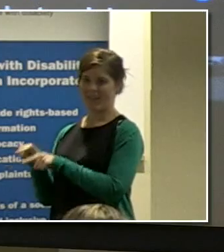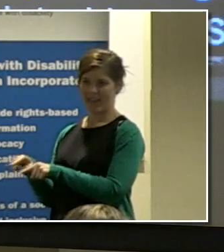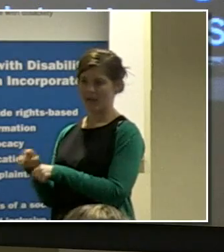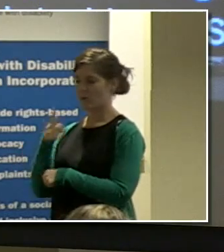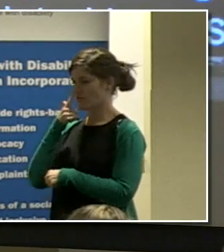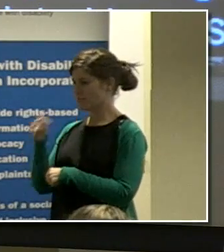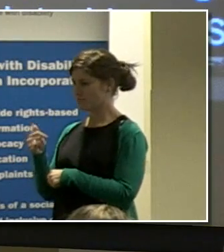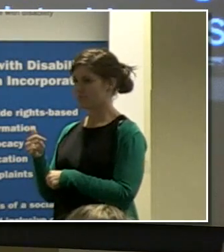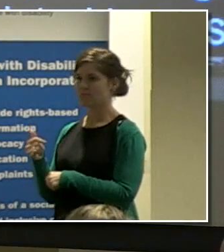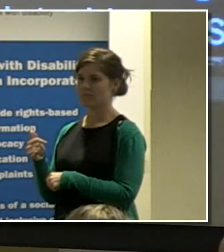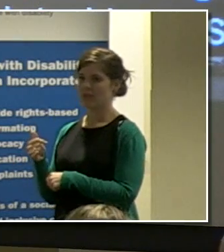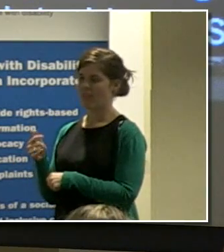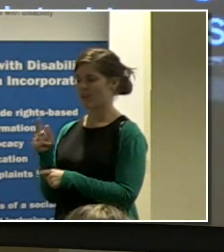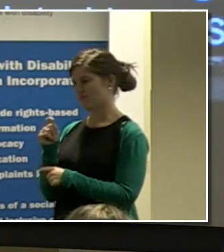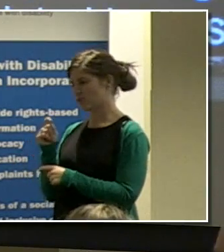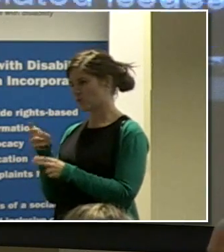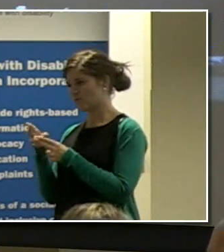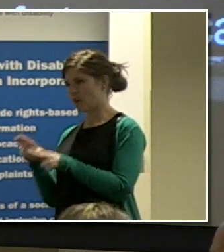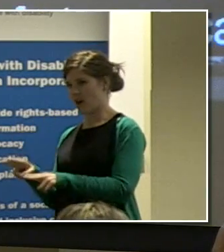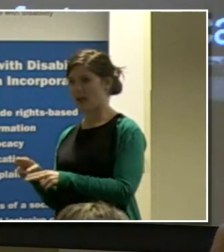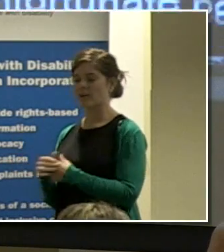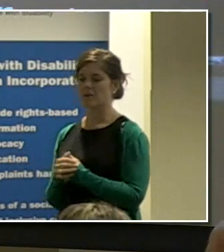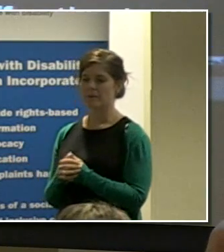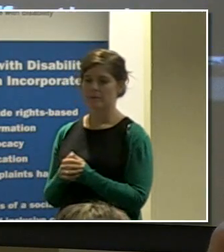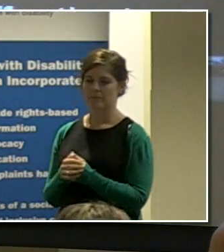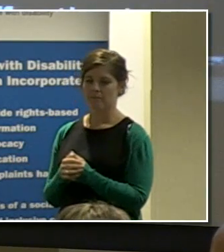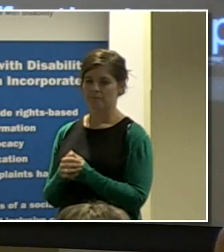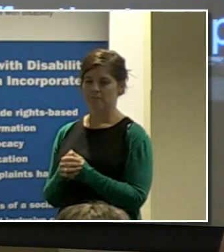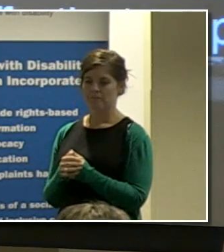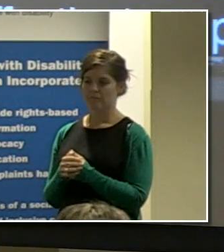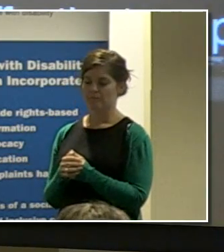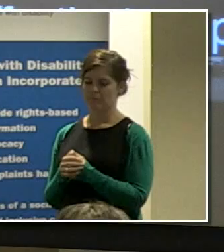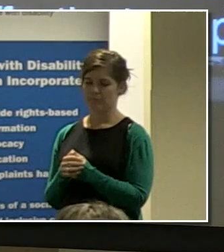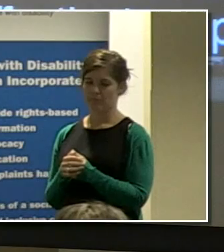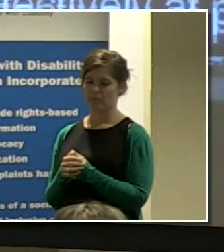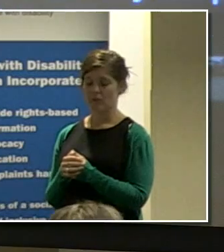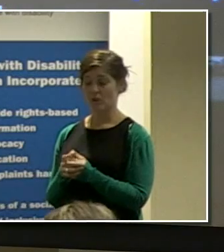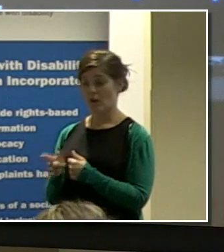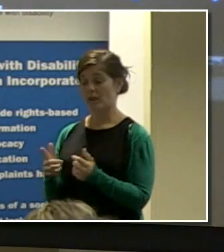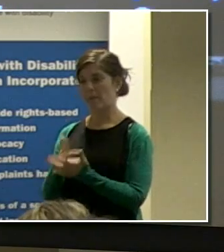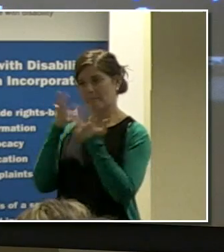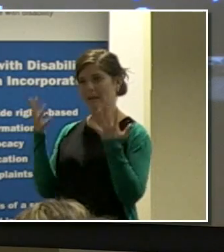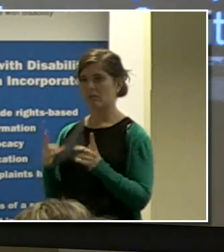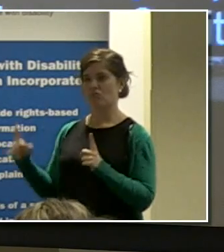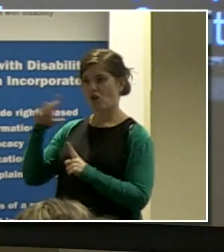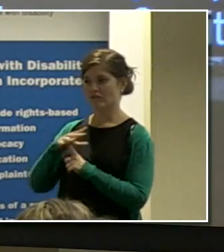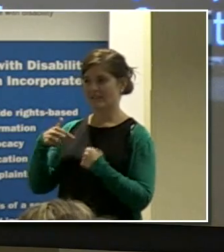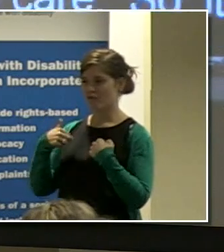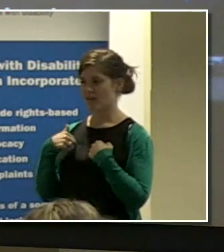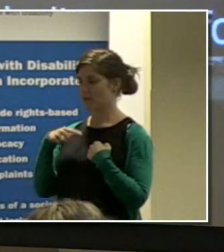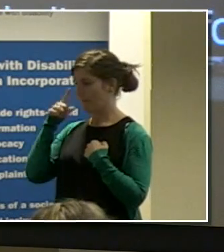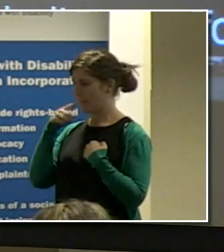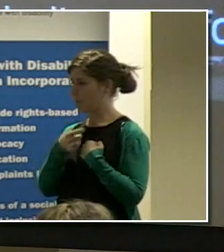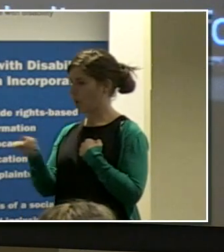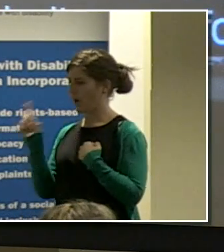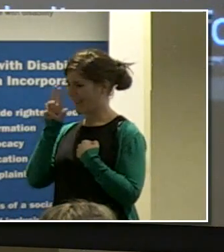they were effectively in palliative stages of care. So it's a big priority area for us, is to get